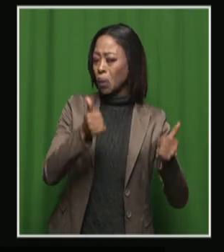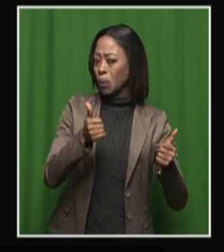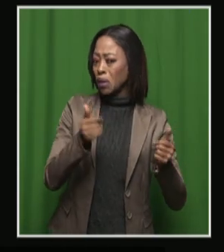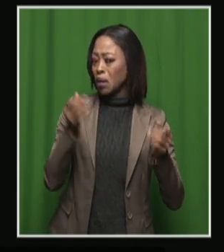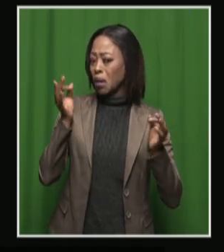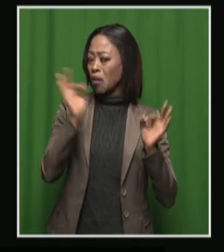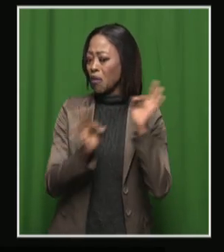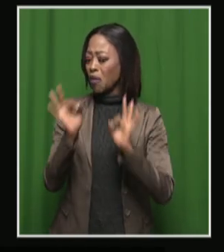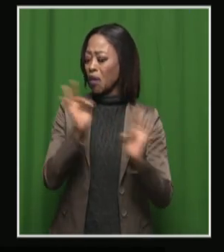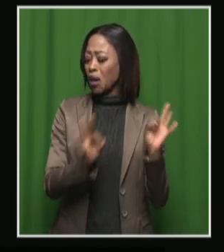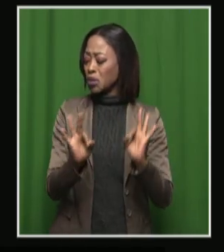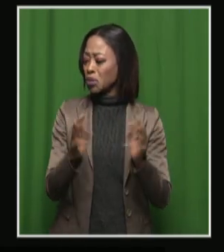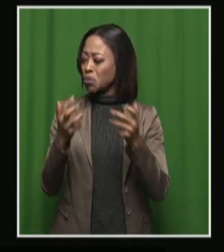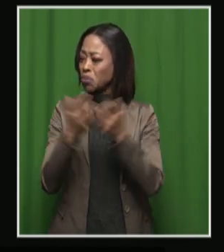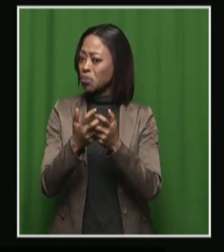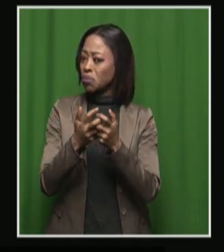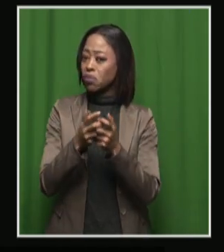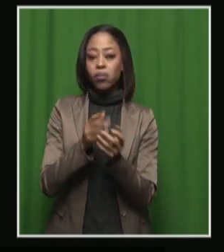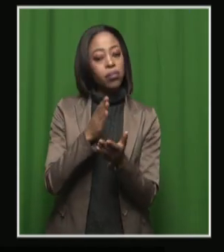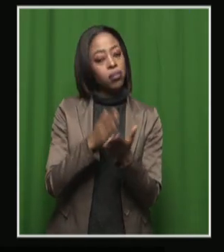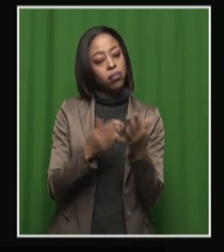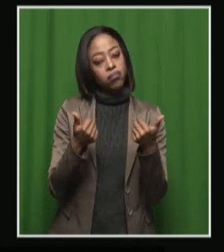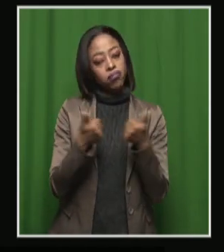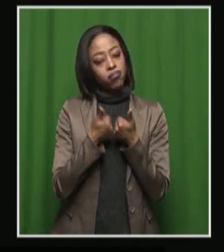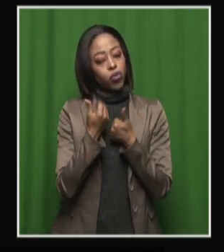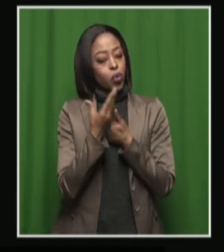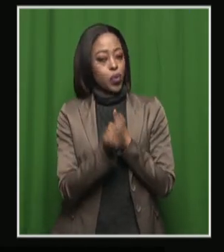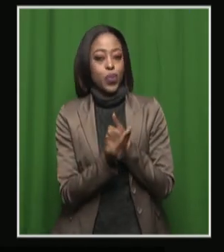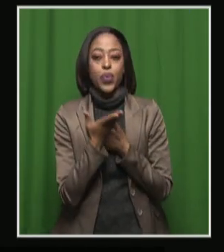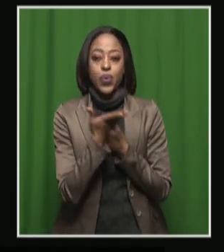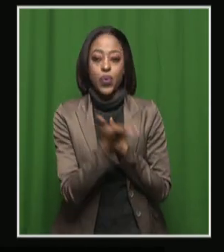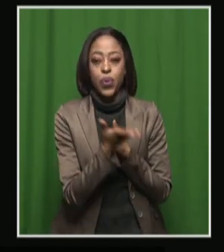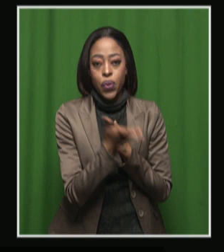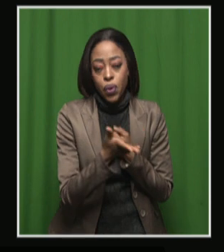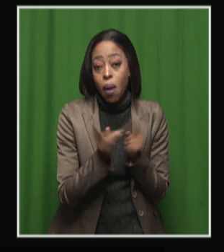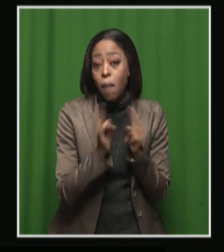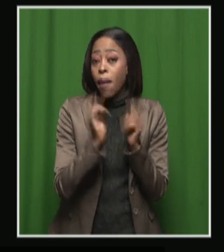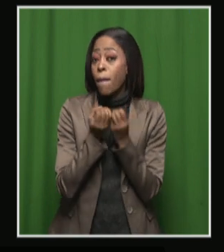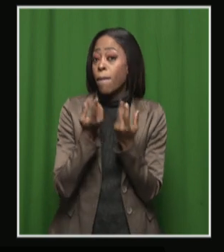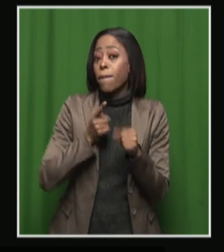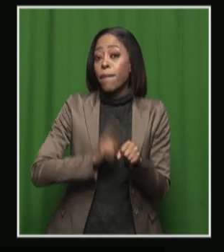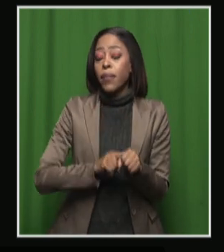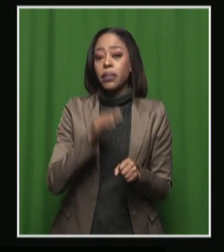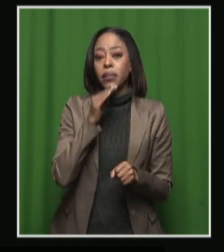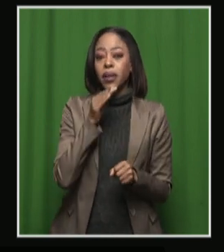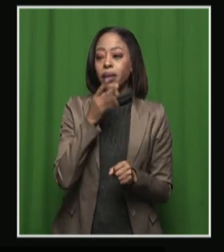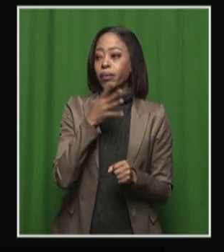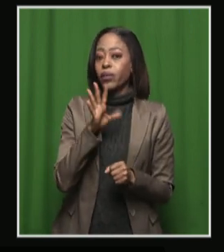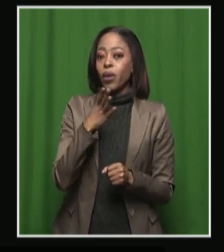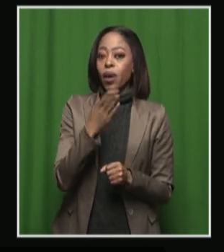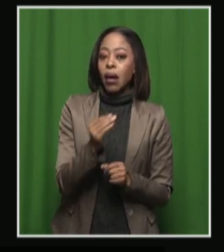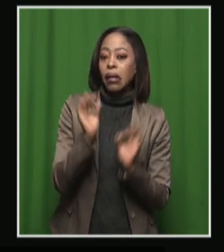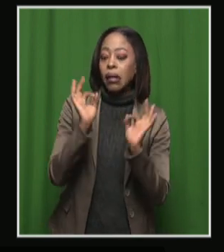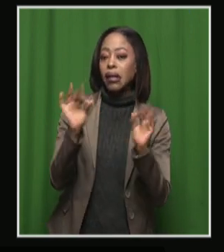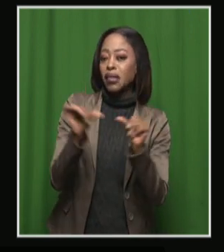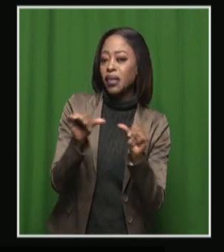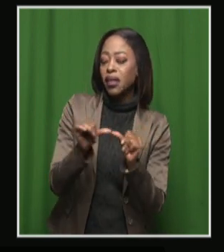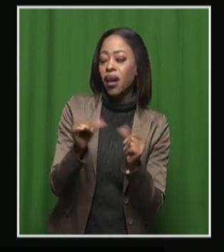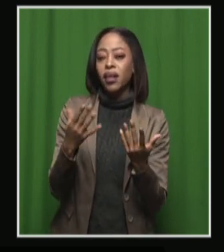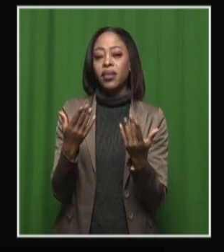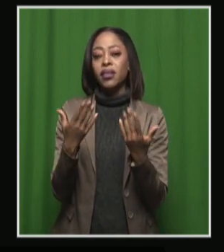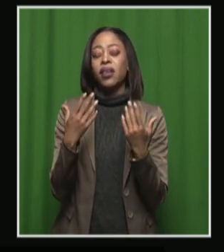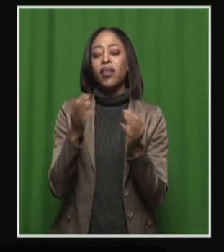forward. So those are some of the challenges. But most of the time it's not exactly getting the right fit, the right textile